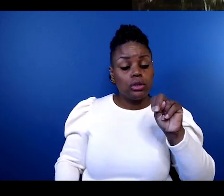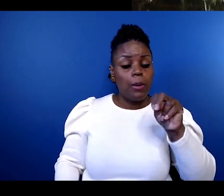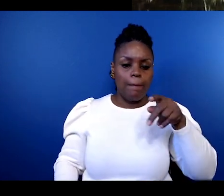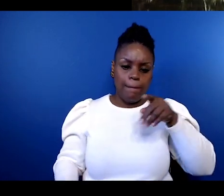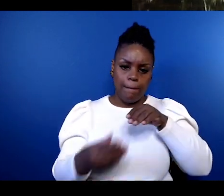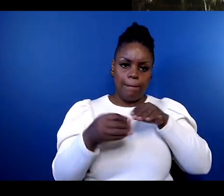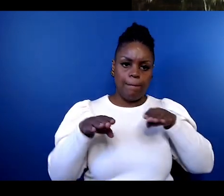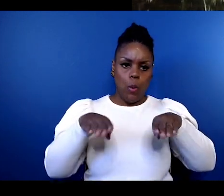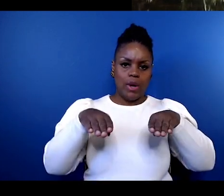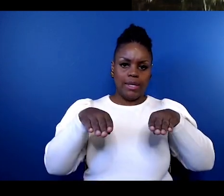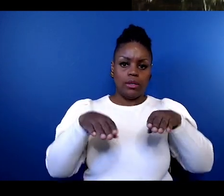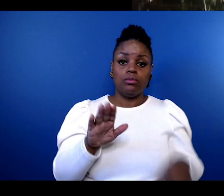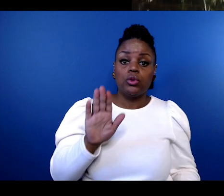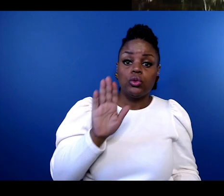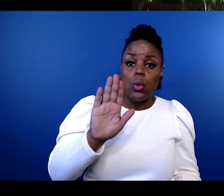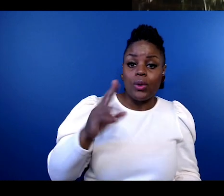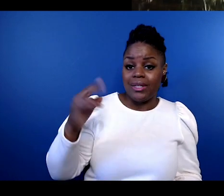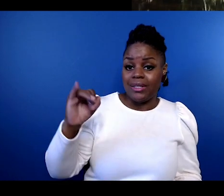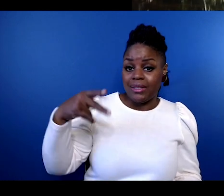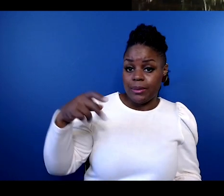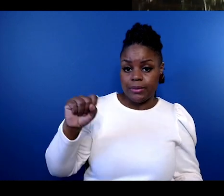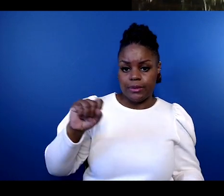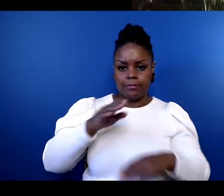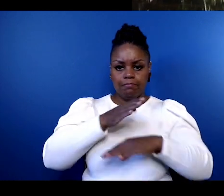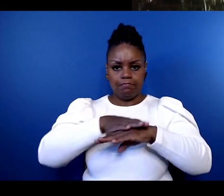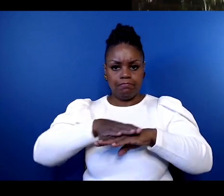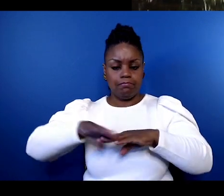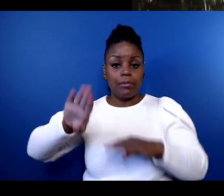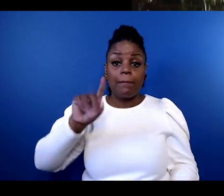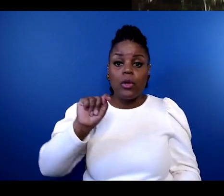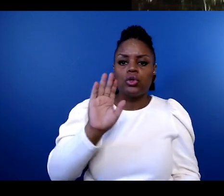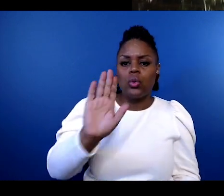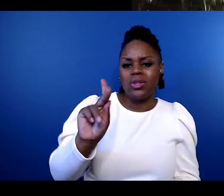I'll raise the left leg back, then kick it forward.